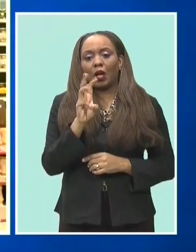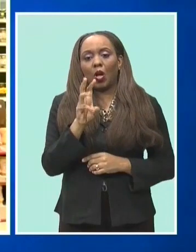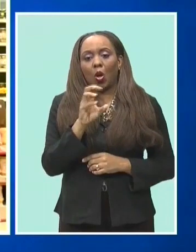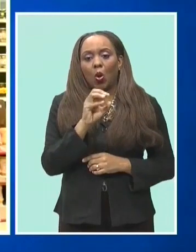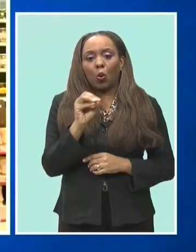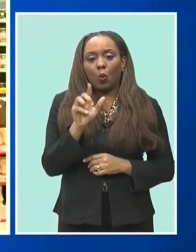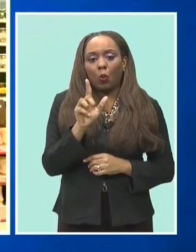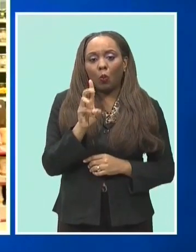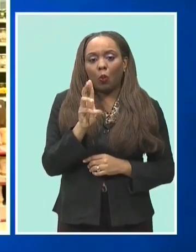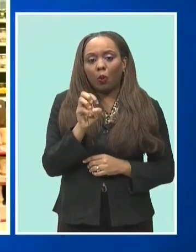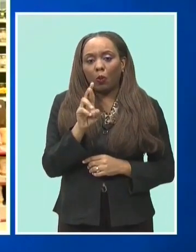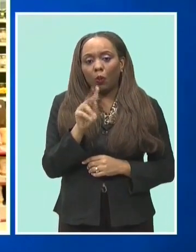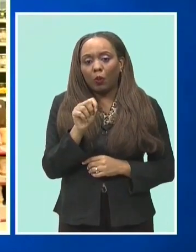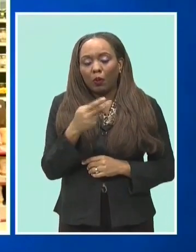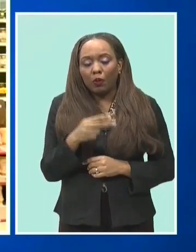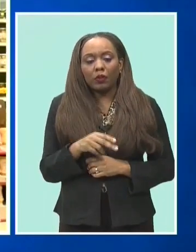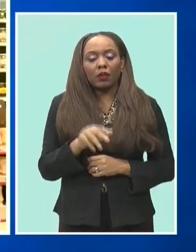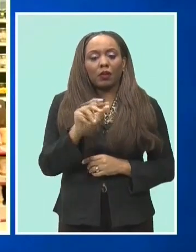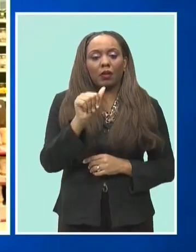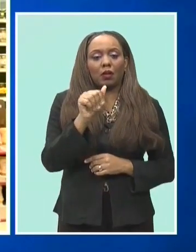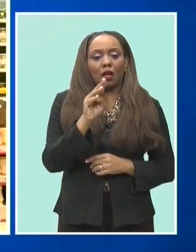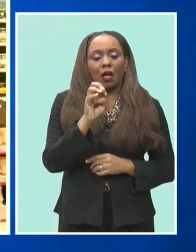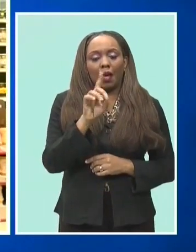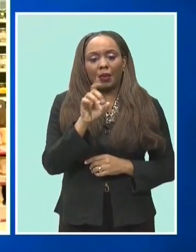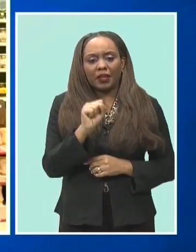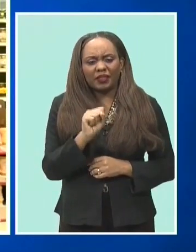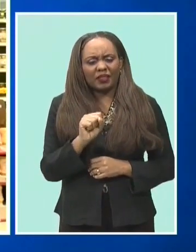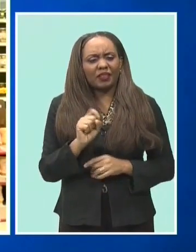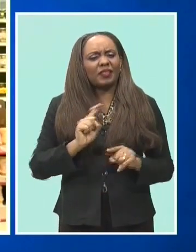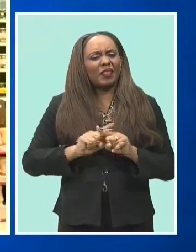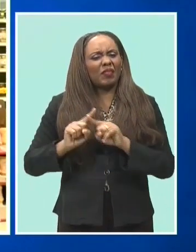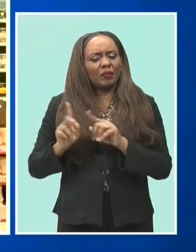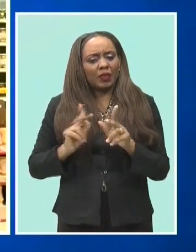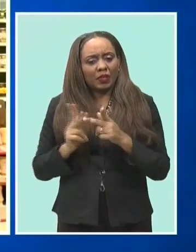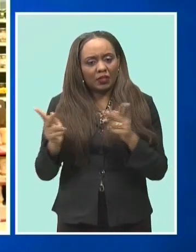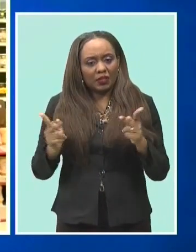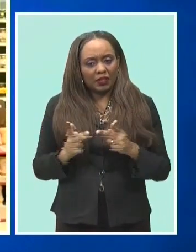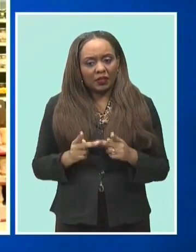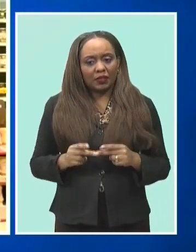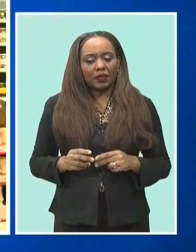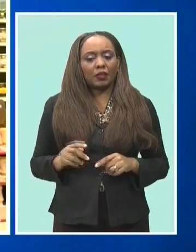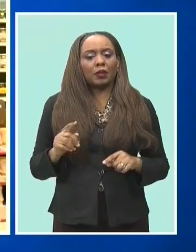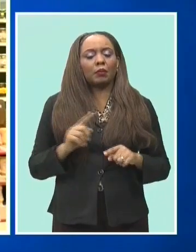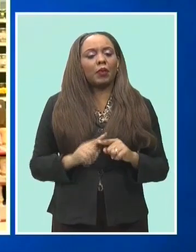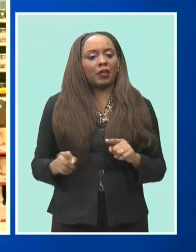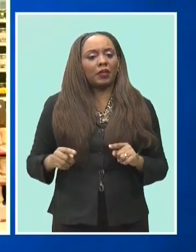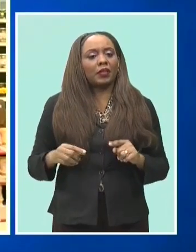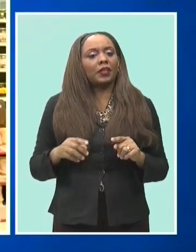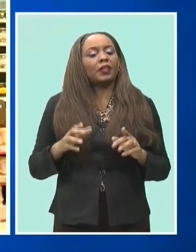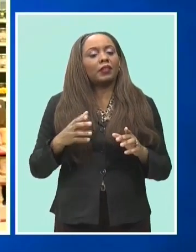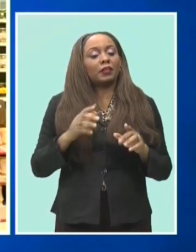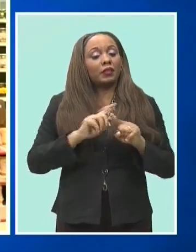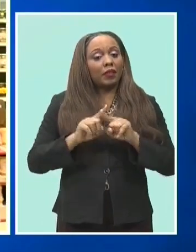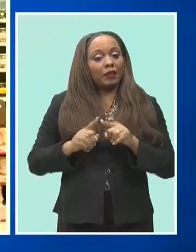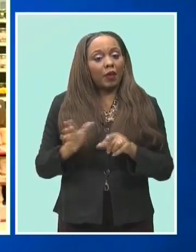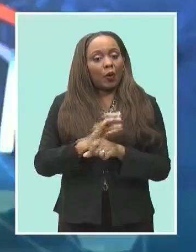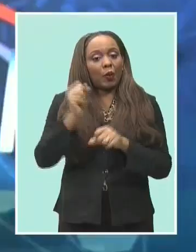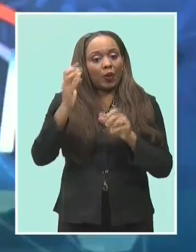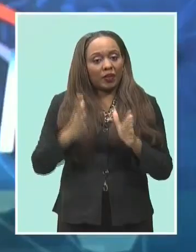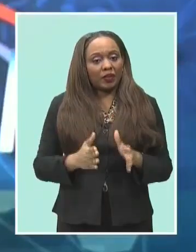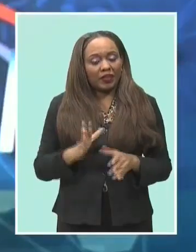Wildy. So, and I said, there are 14 winners, 7 at each location, 5 customers and 2 staff